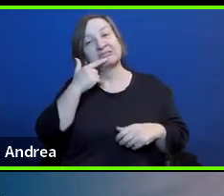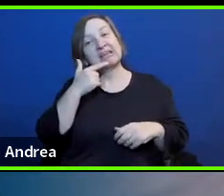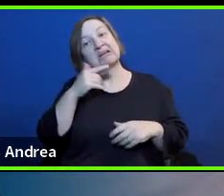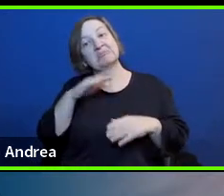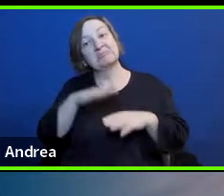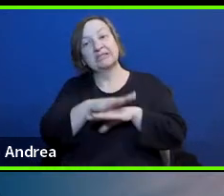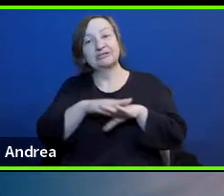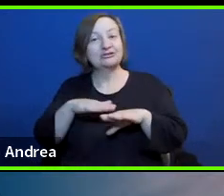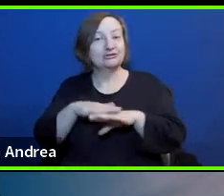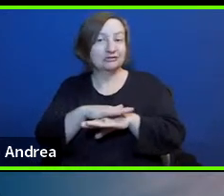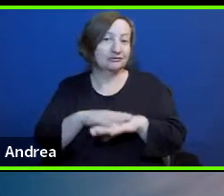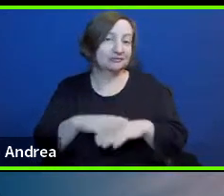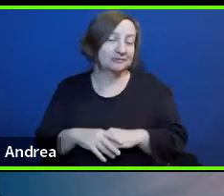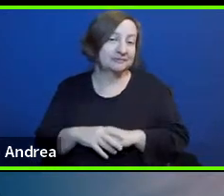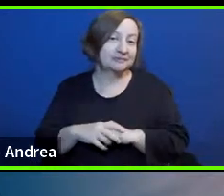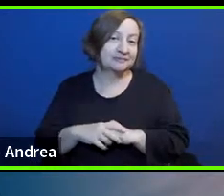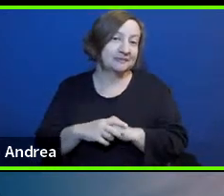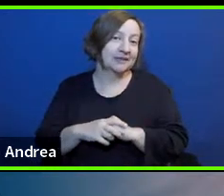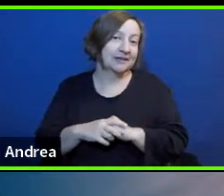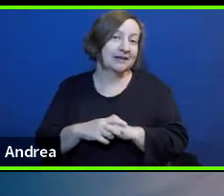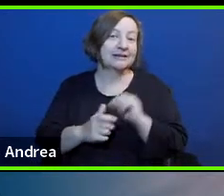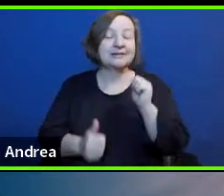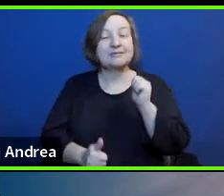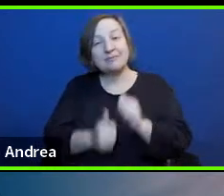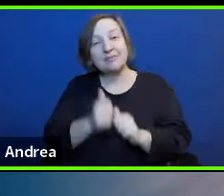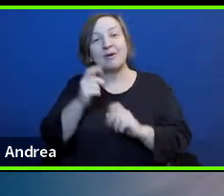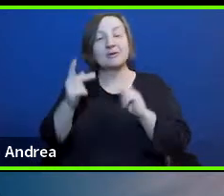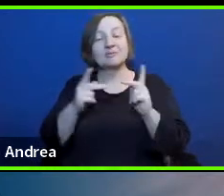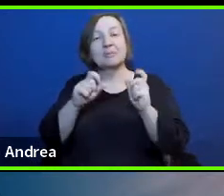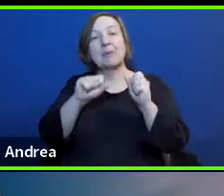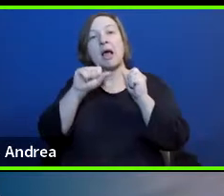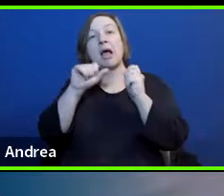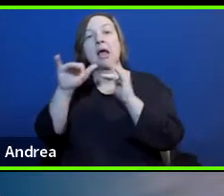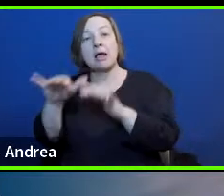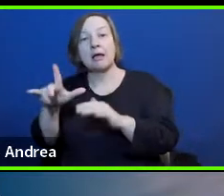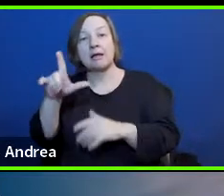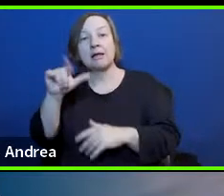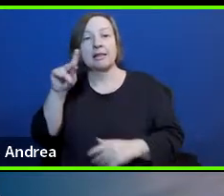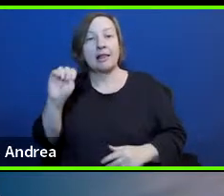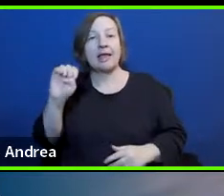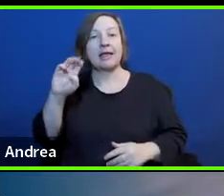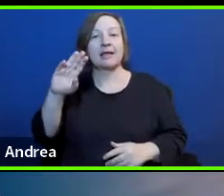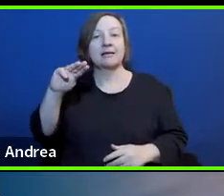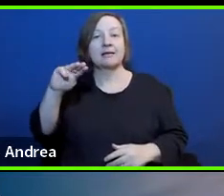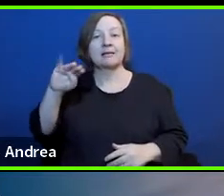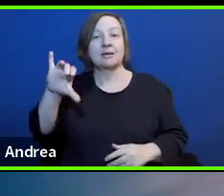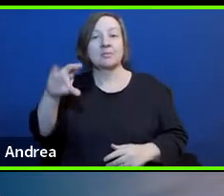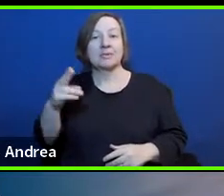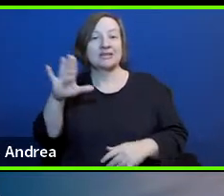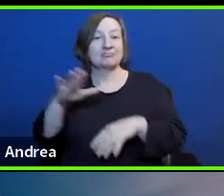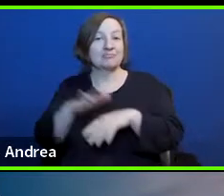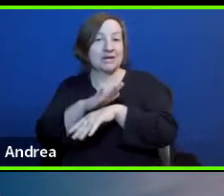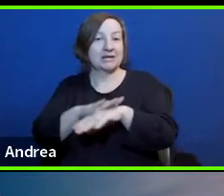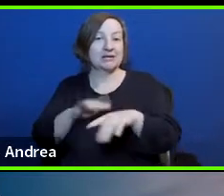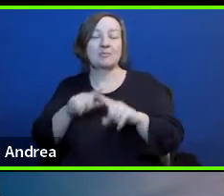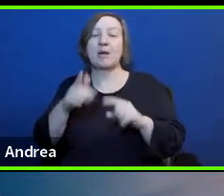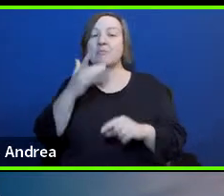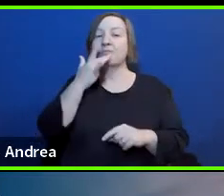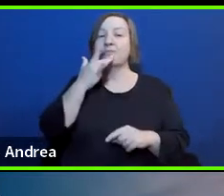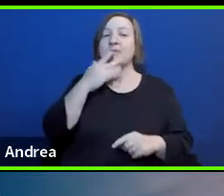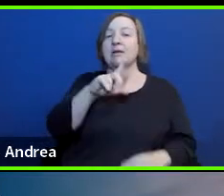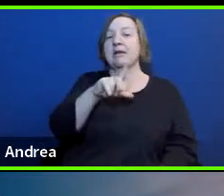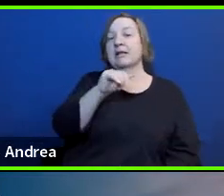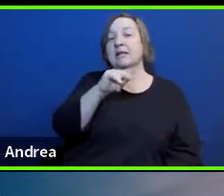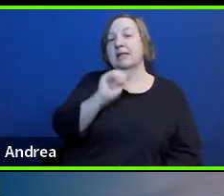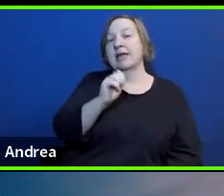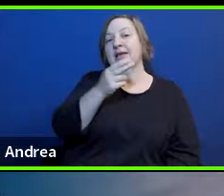beaches. And most folks flock to the Lake Michigan beaches, but I actually like the Lake Huron beaches,